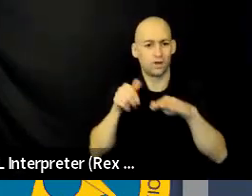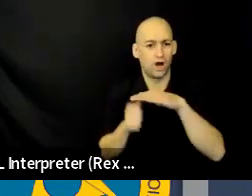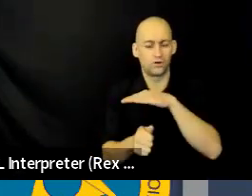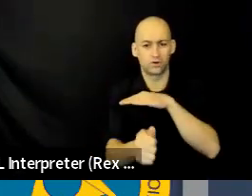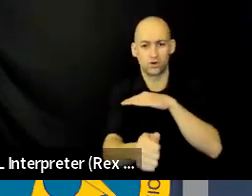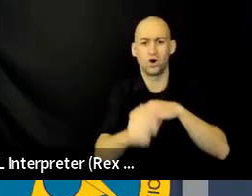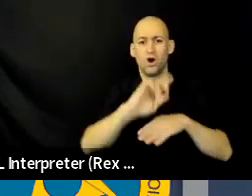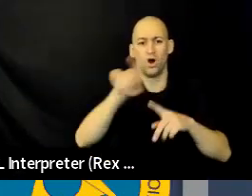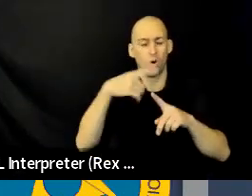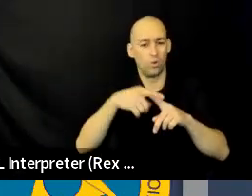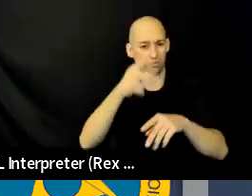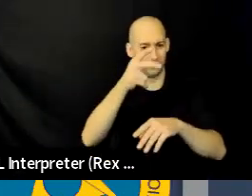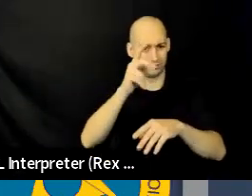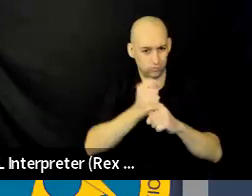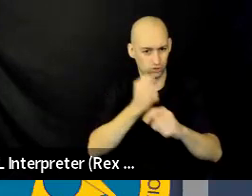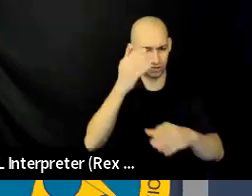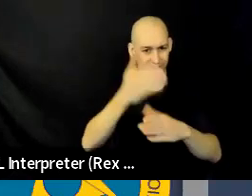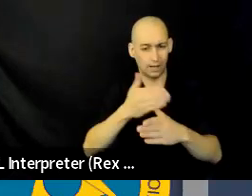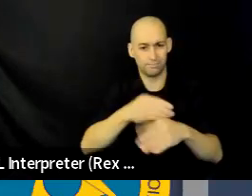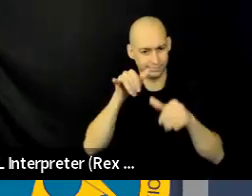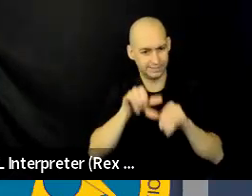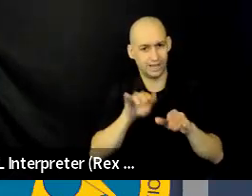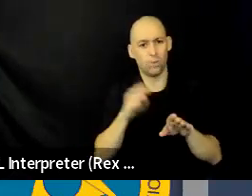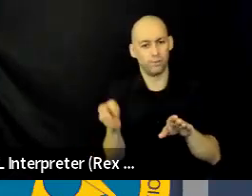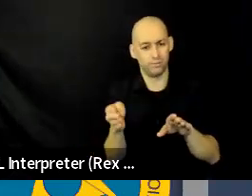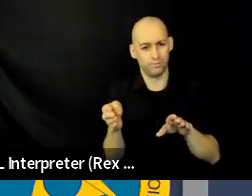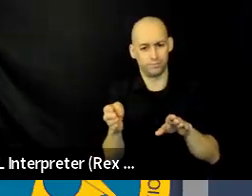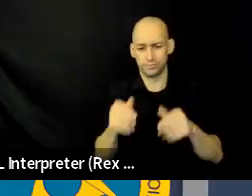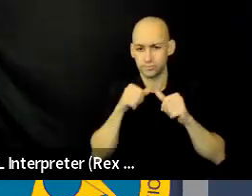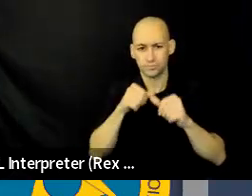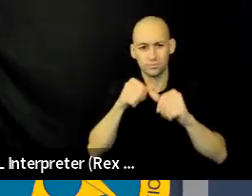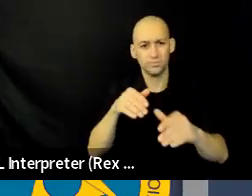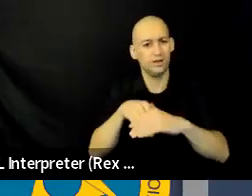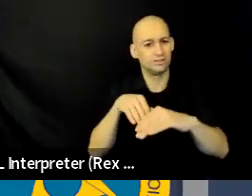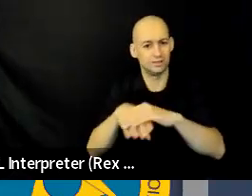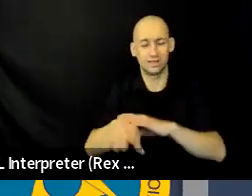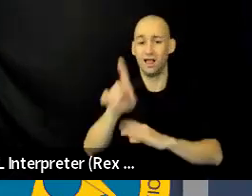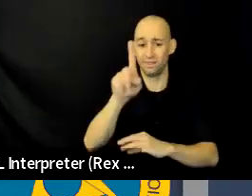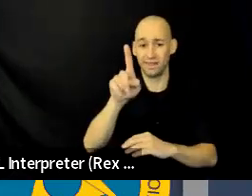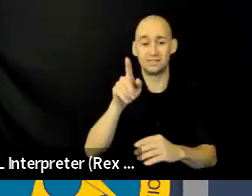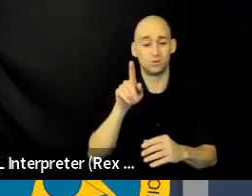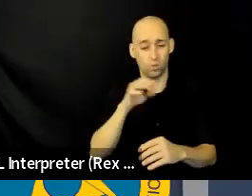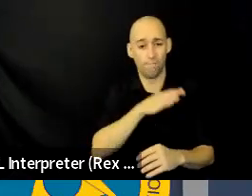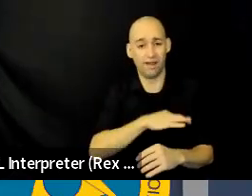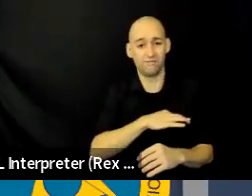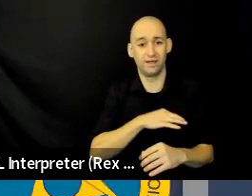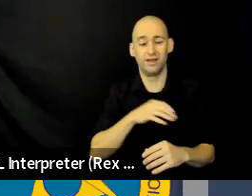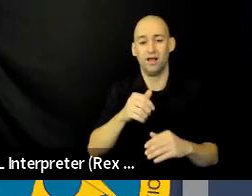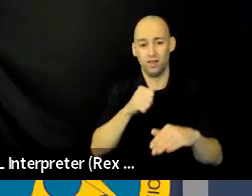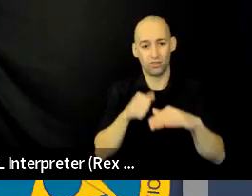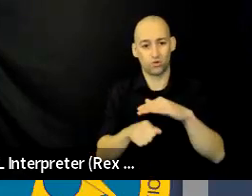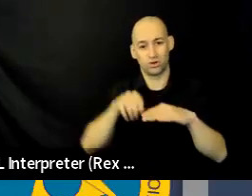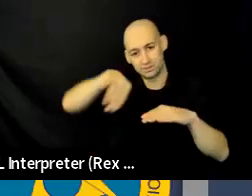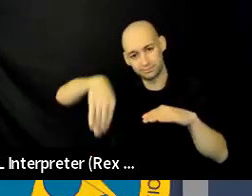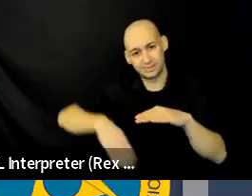truck stop stays open and continues to have the access that it has now. So that's one of the benefits in the undercrossing being south, instead of being at